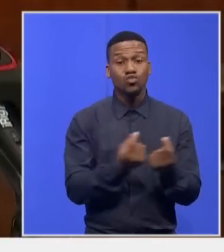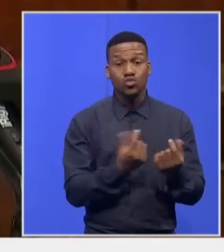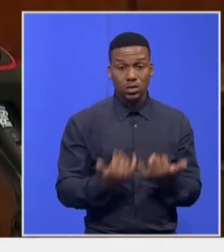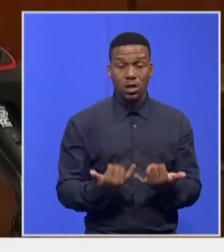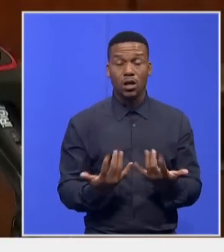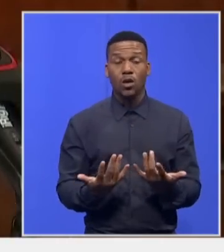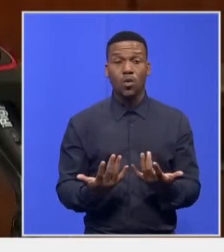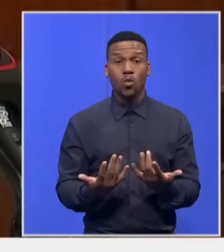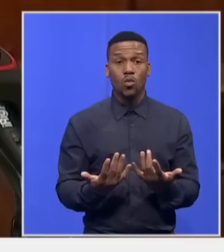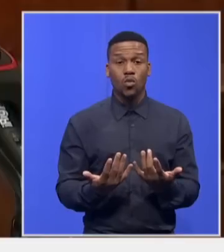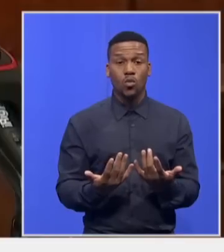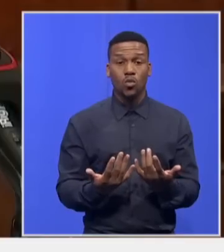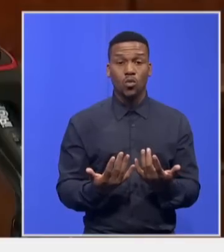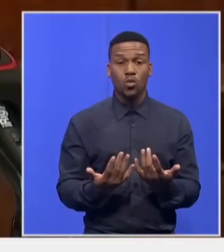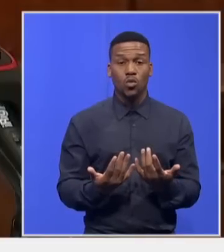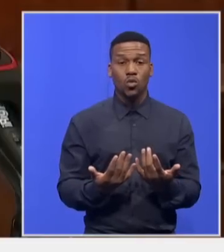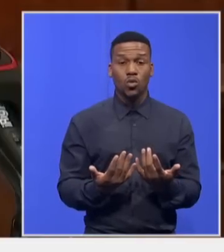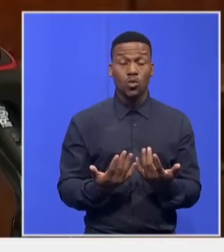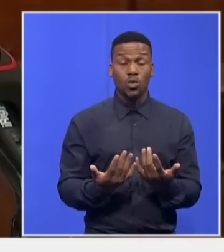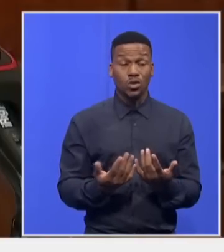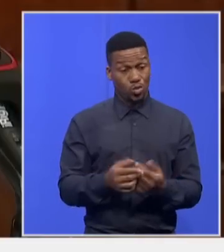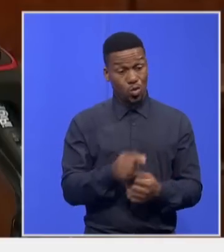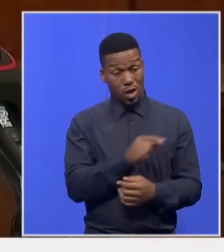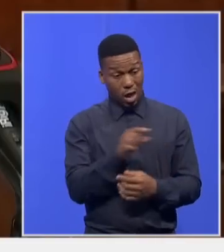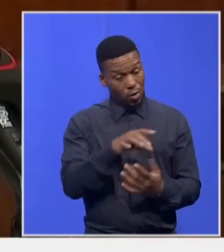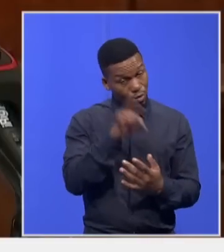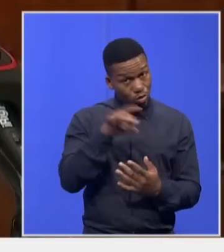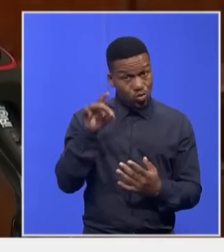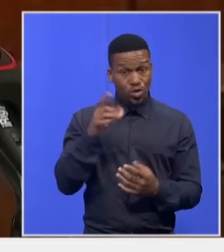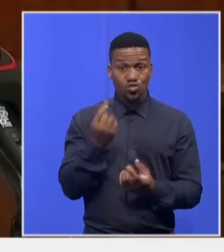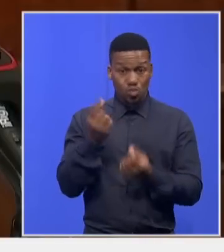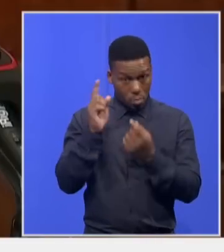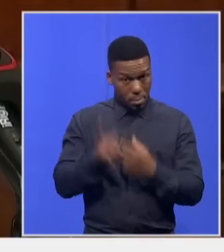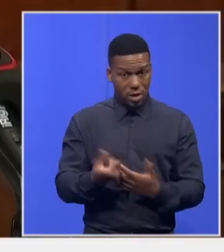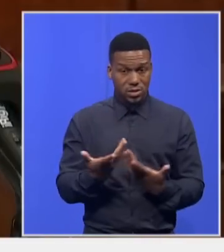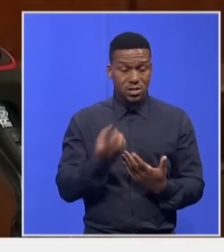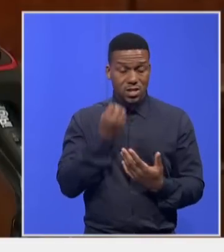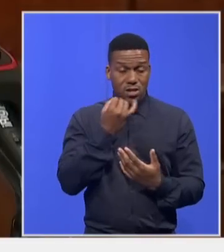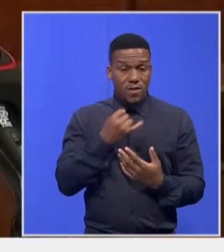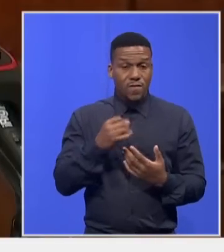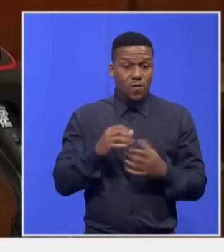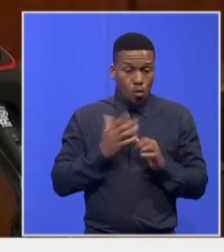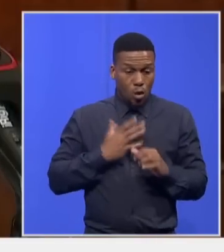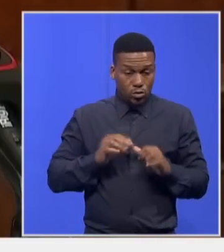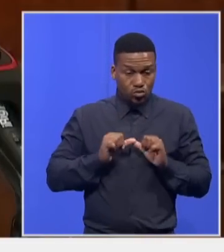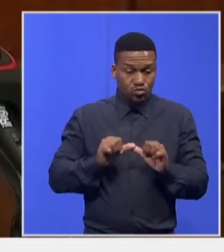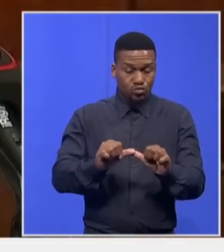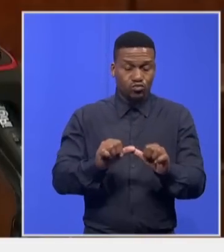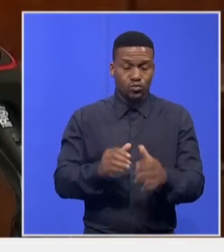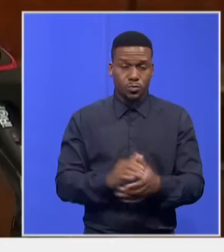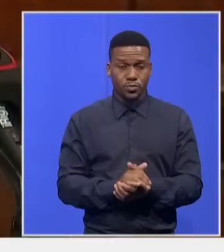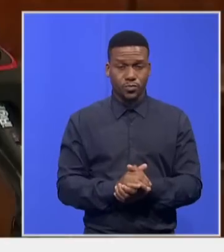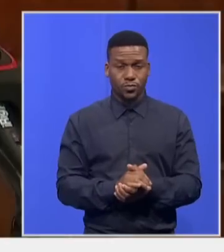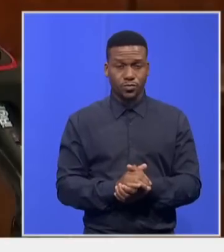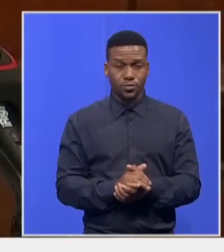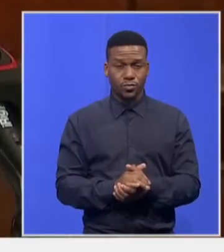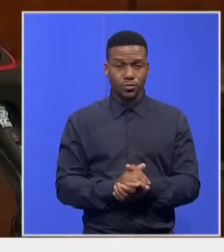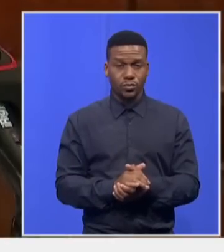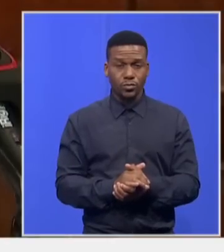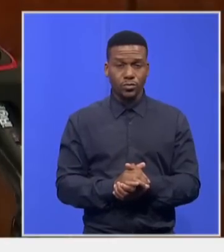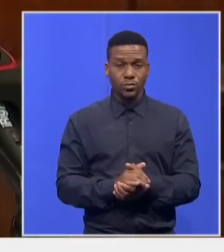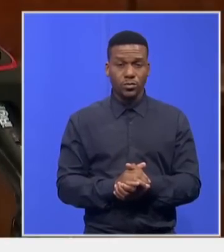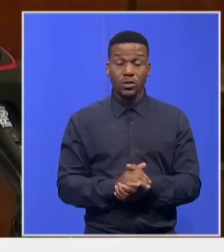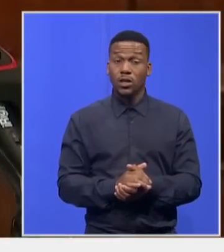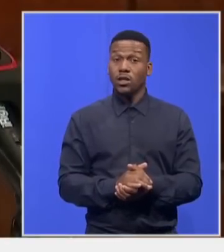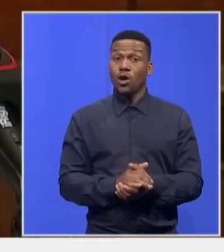to make that determination on what should continue to be, what should be the case going forward. And one of